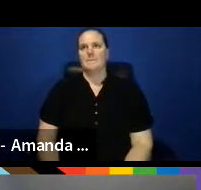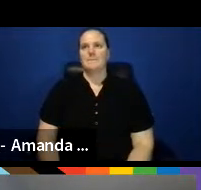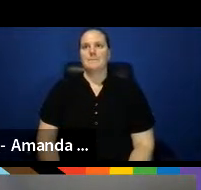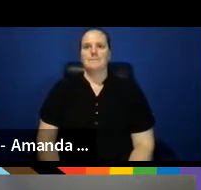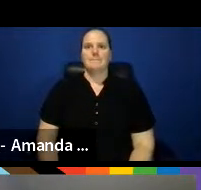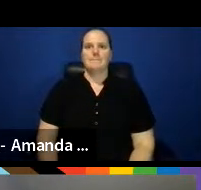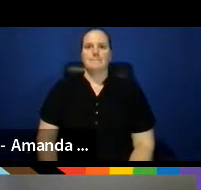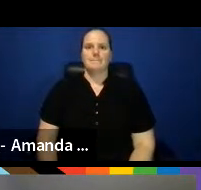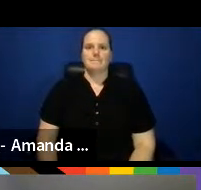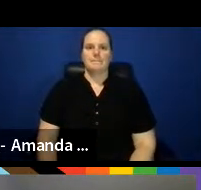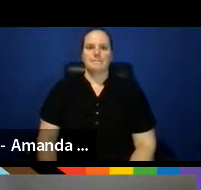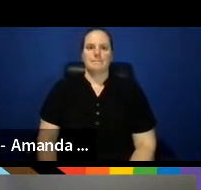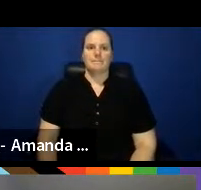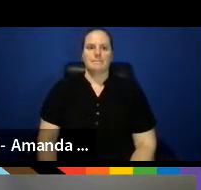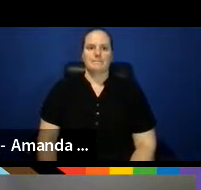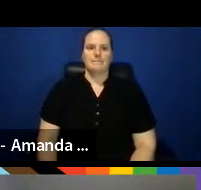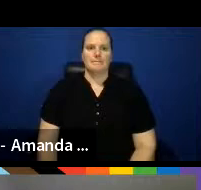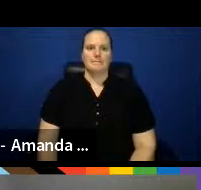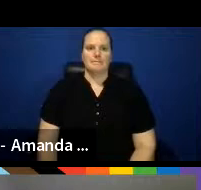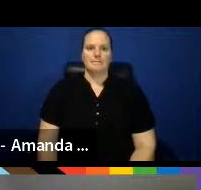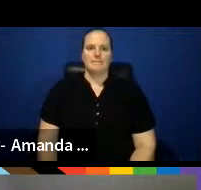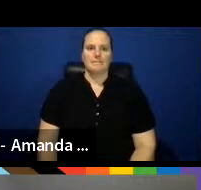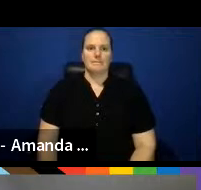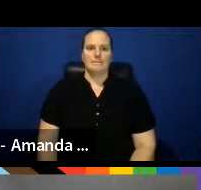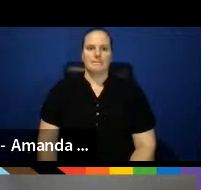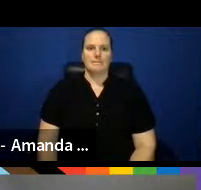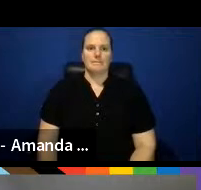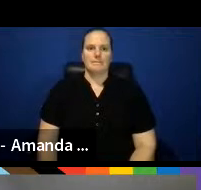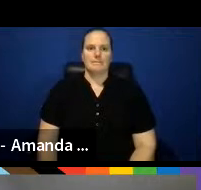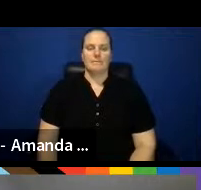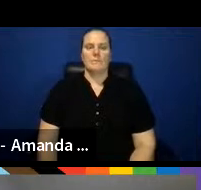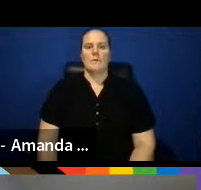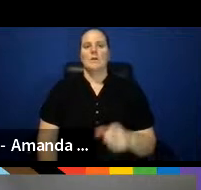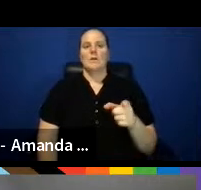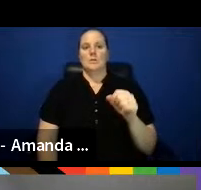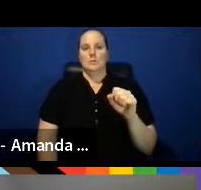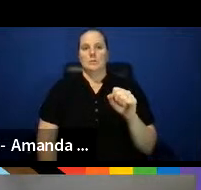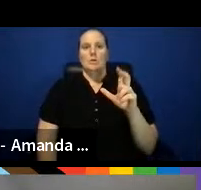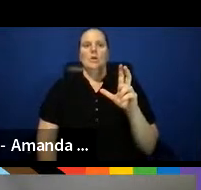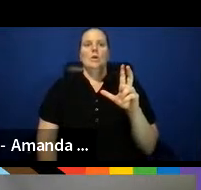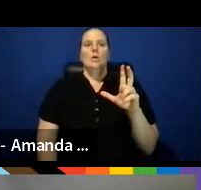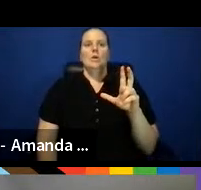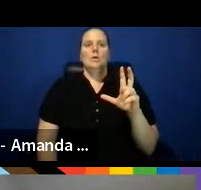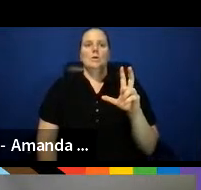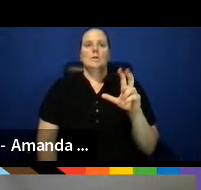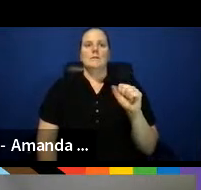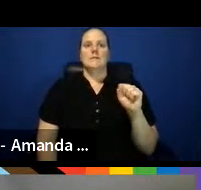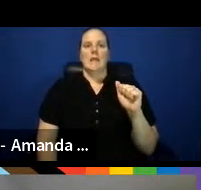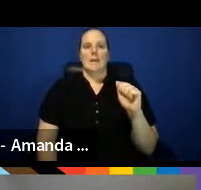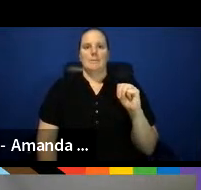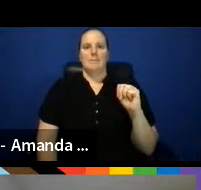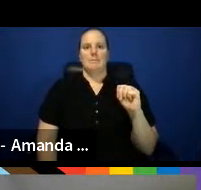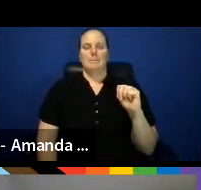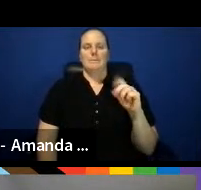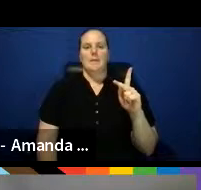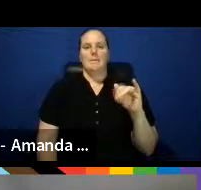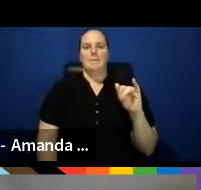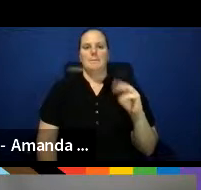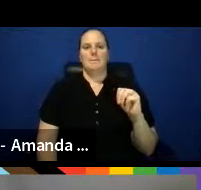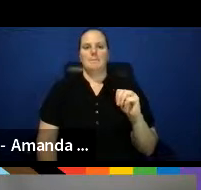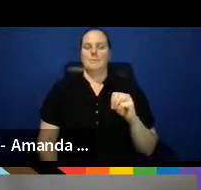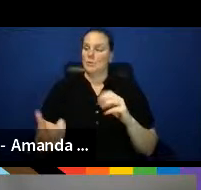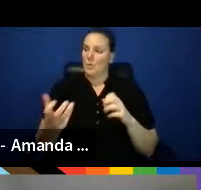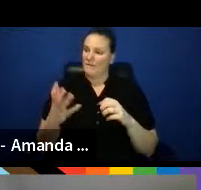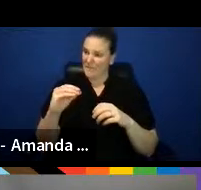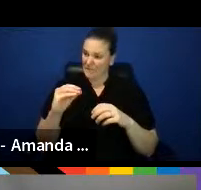Kim. Yeah, just piggybacking on Zach's question about do you want 50 comments on